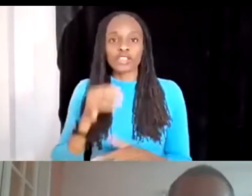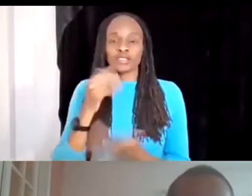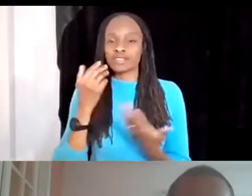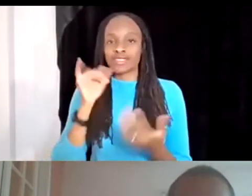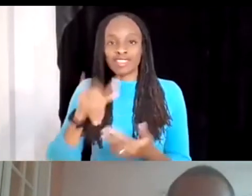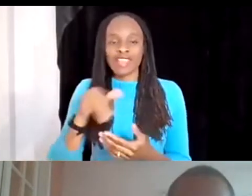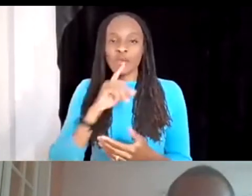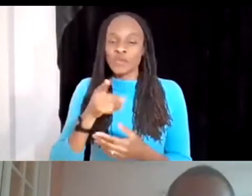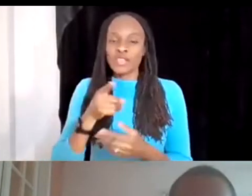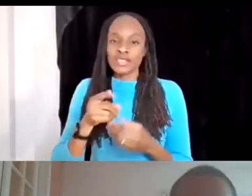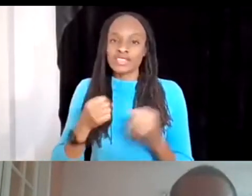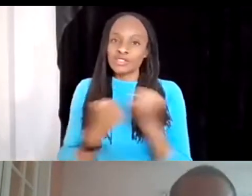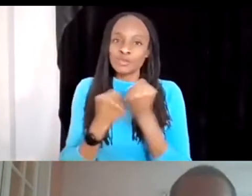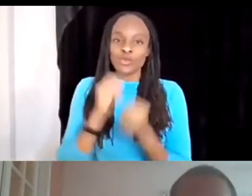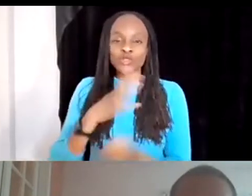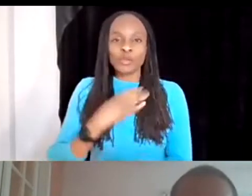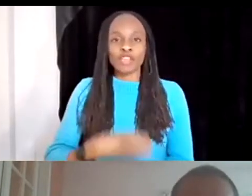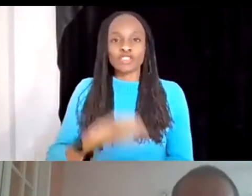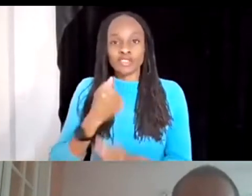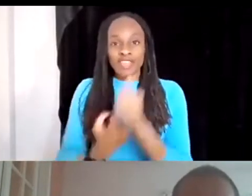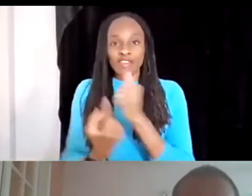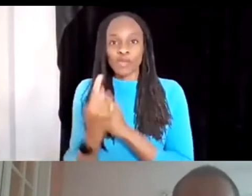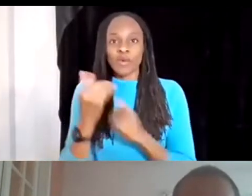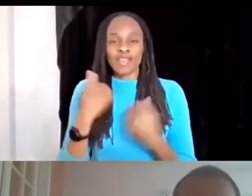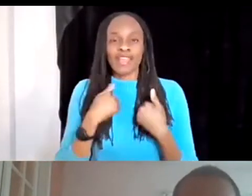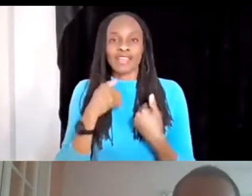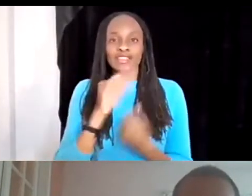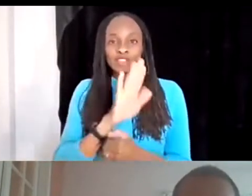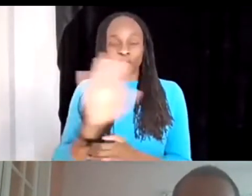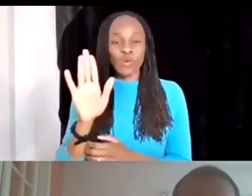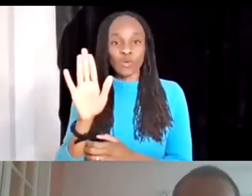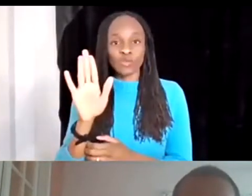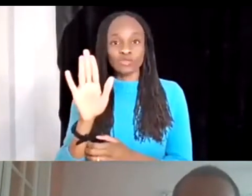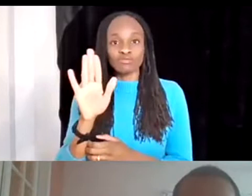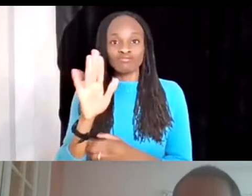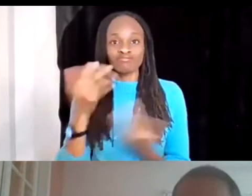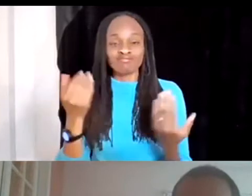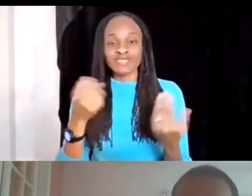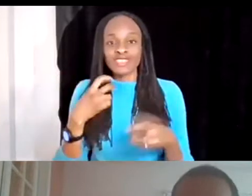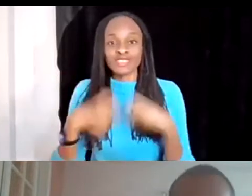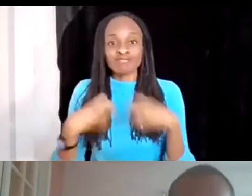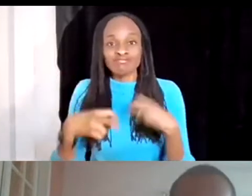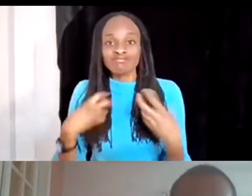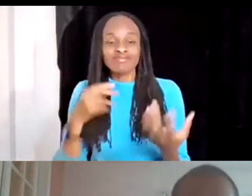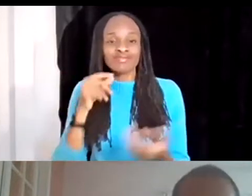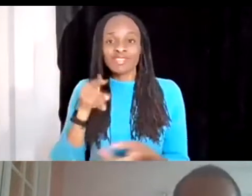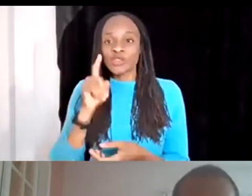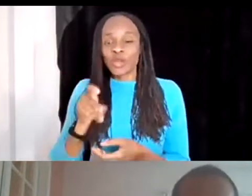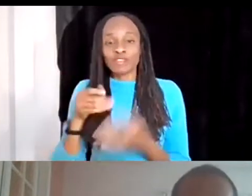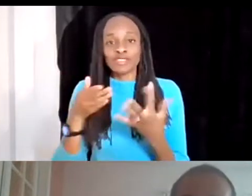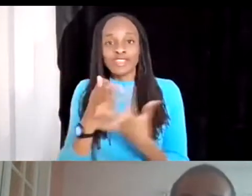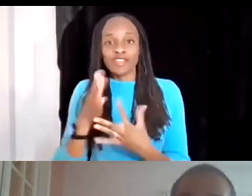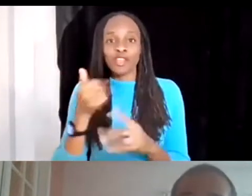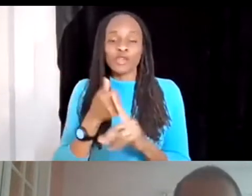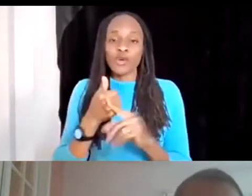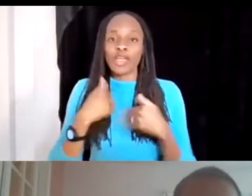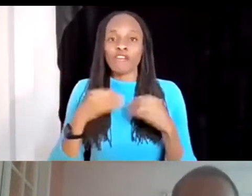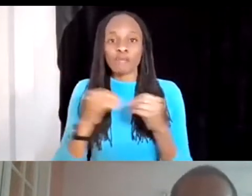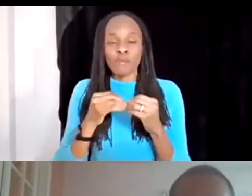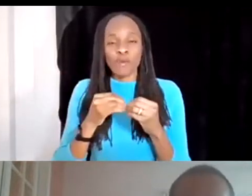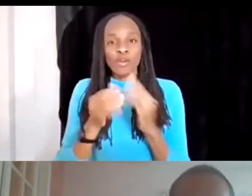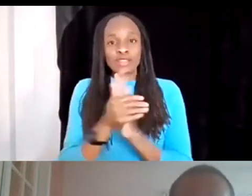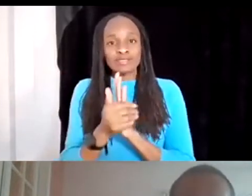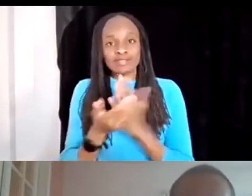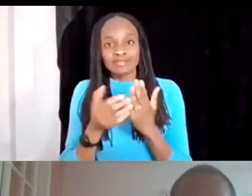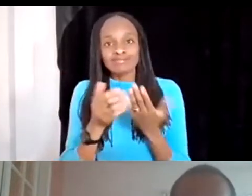And everyone has their own obstacles, and you just have to learn how to navigate yours. And you know, there are more stories being told about disability by people